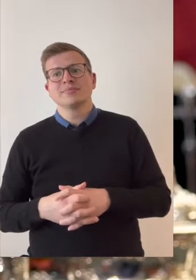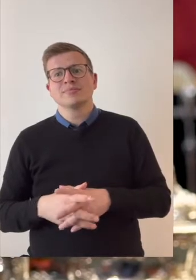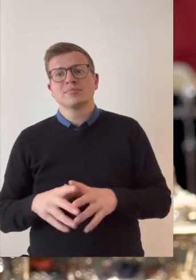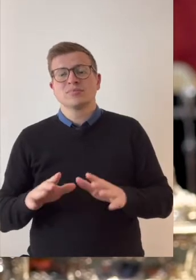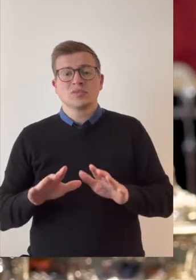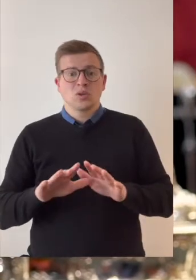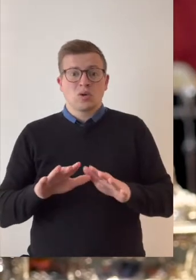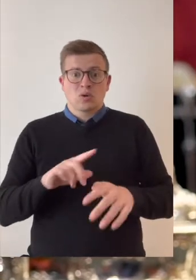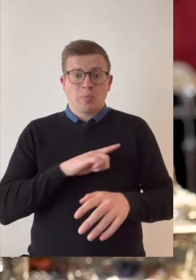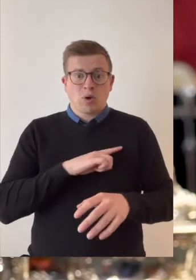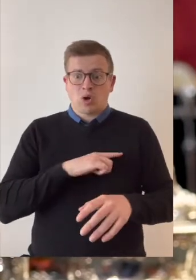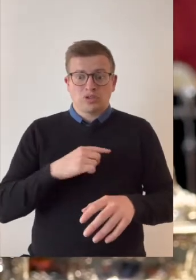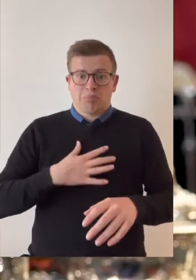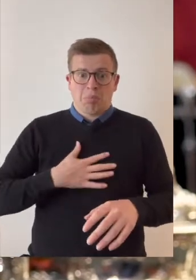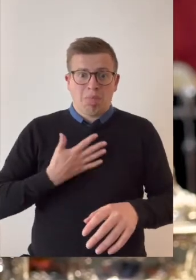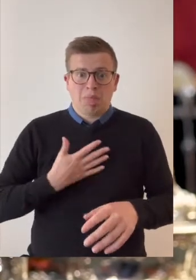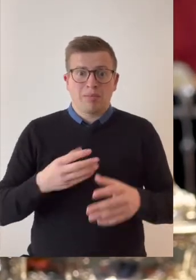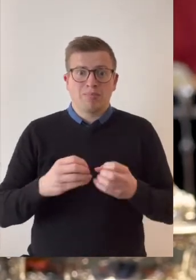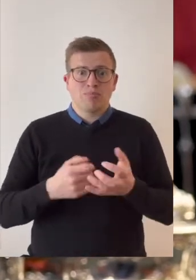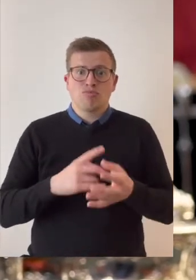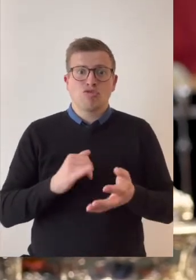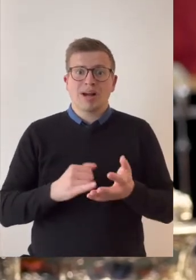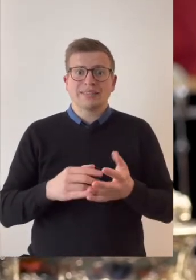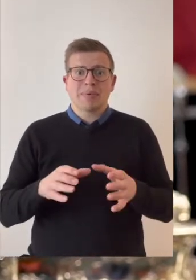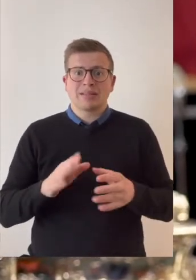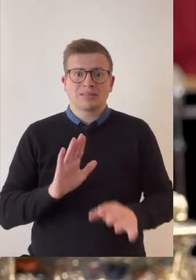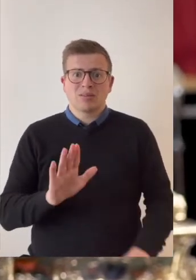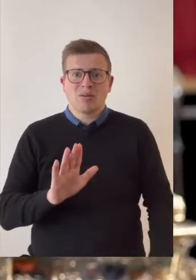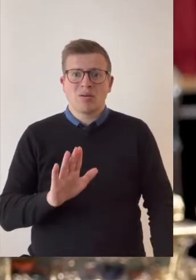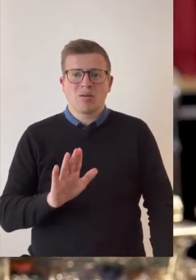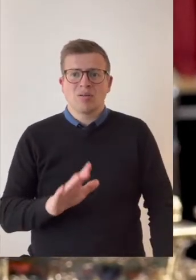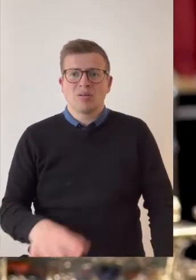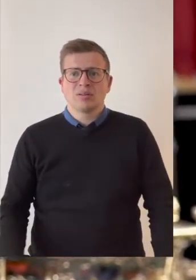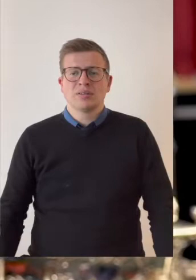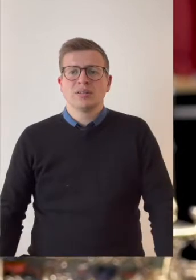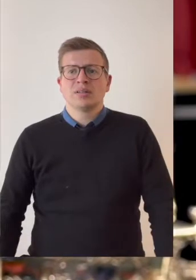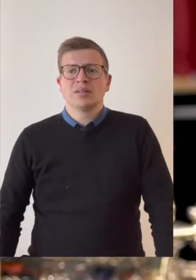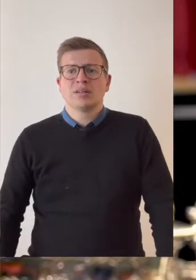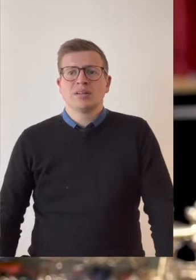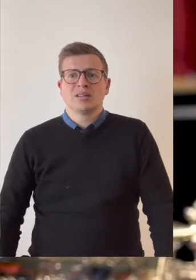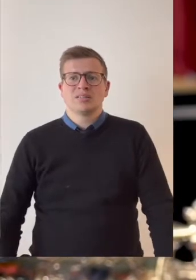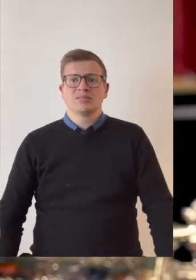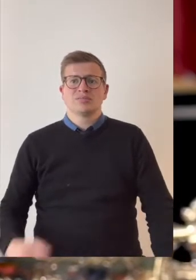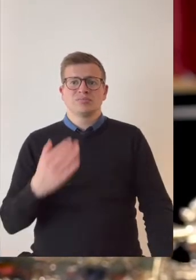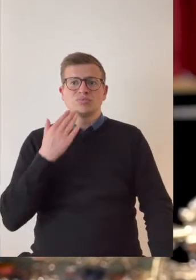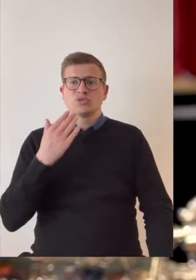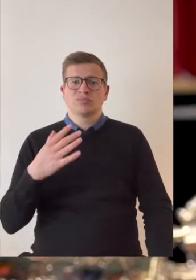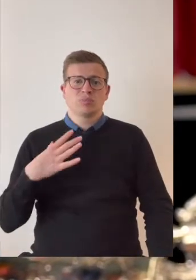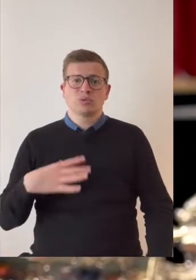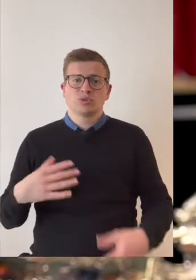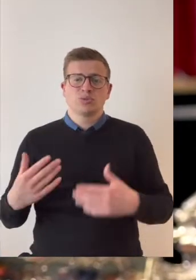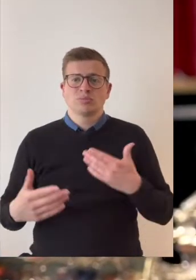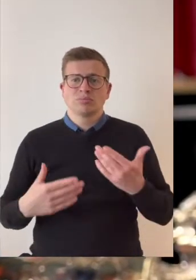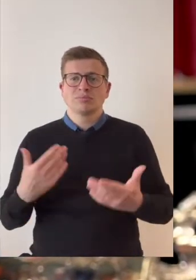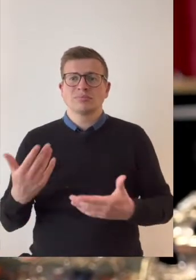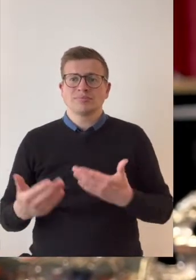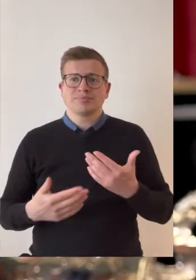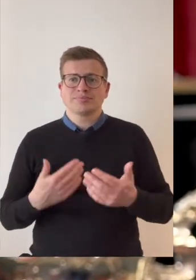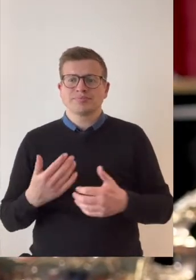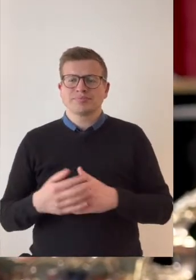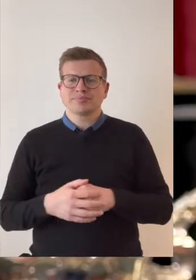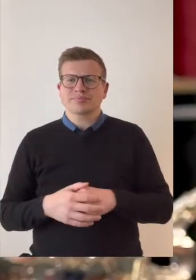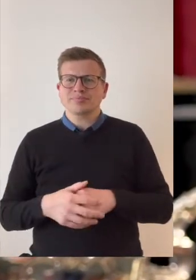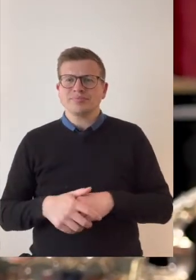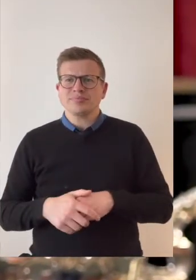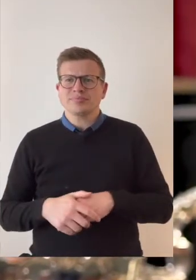not because I don't like brass banding. Still, your career took you elsewhere. I just wanted to,